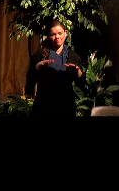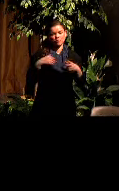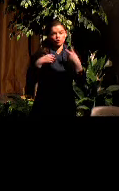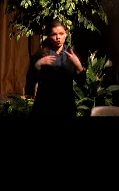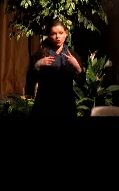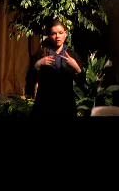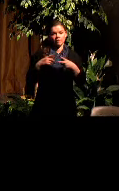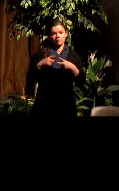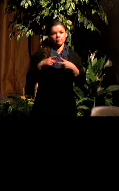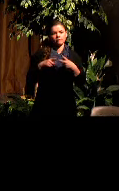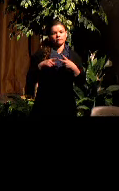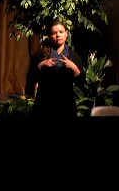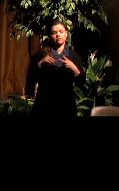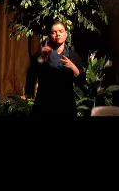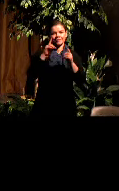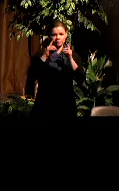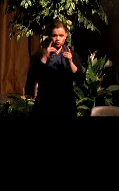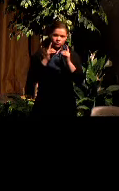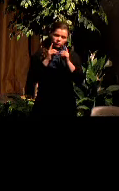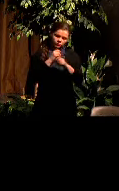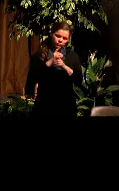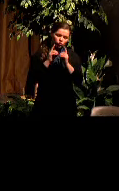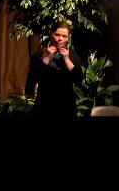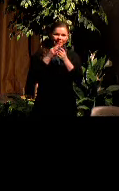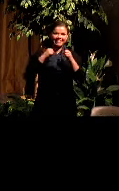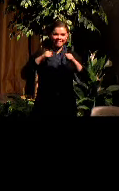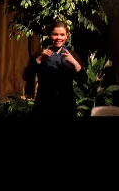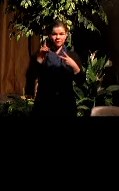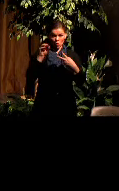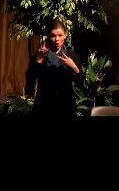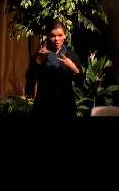for doing research on their properties, on their